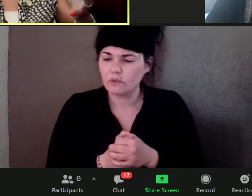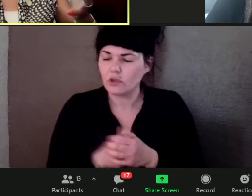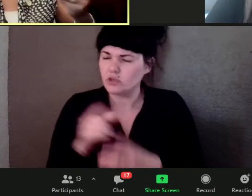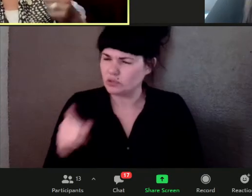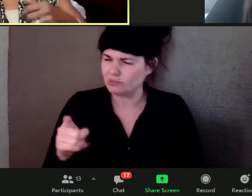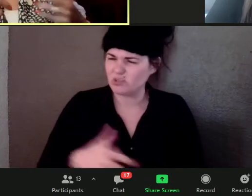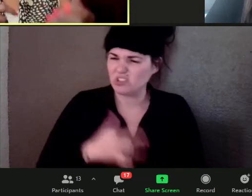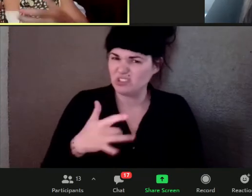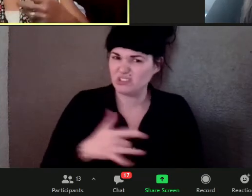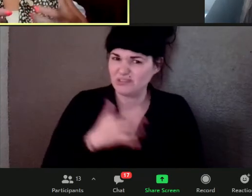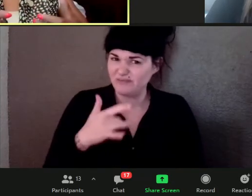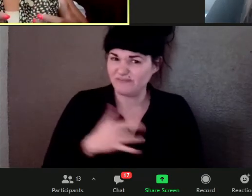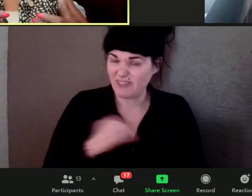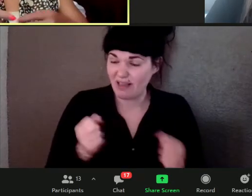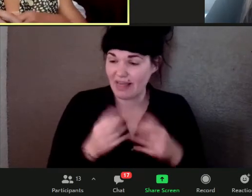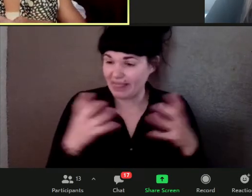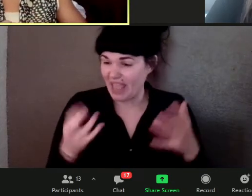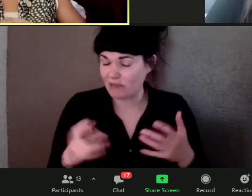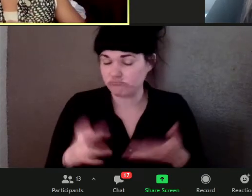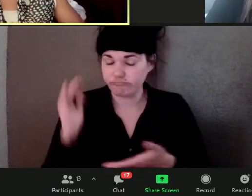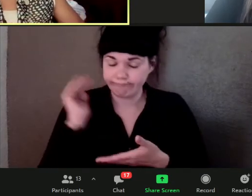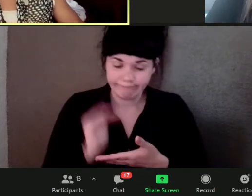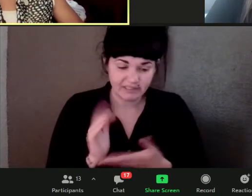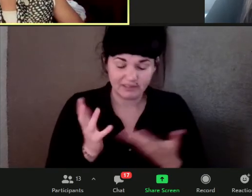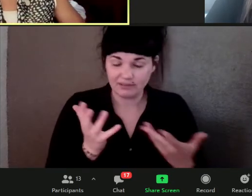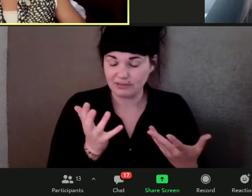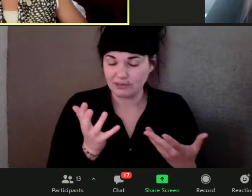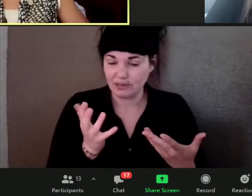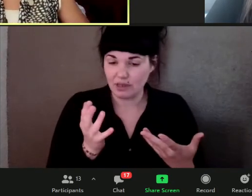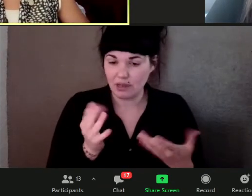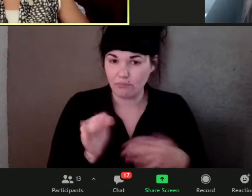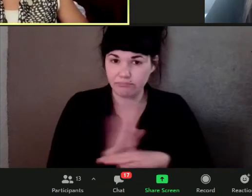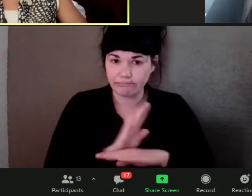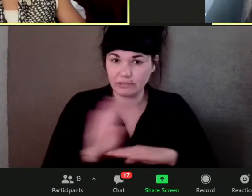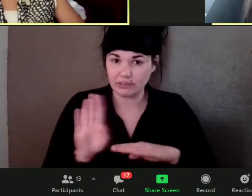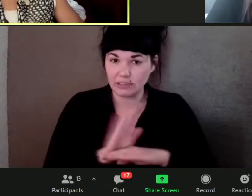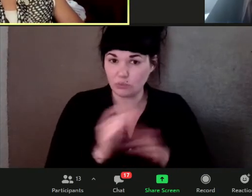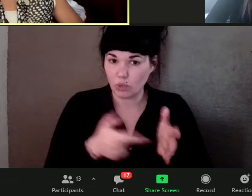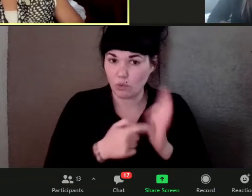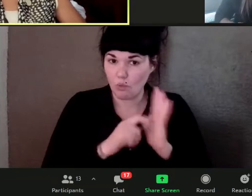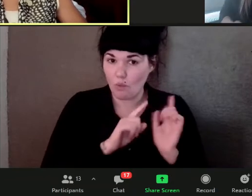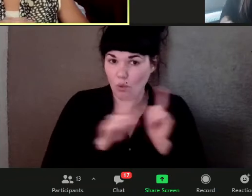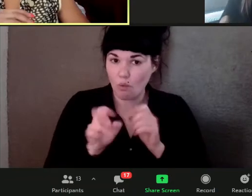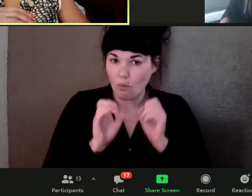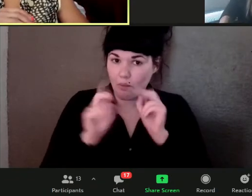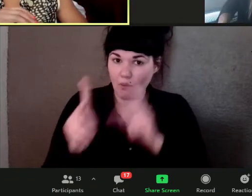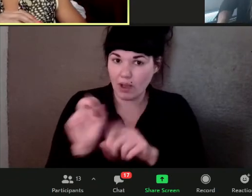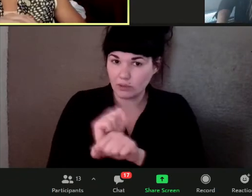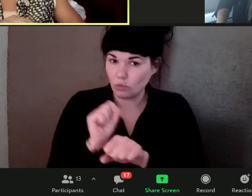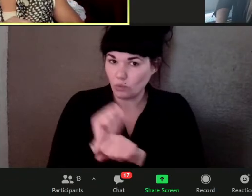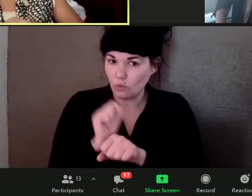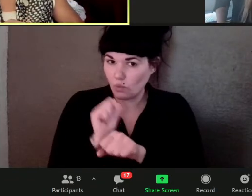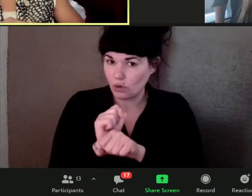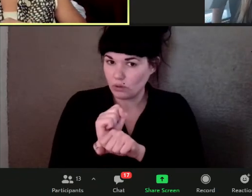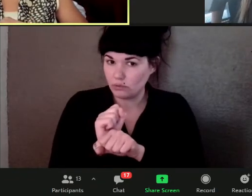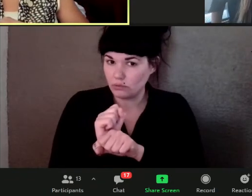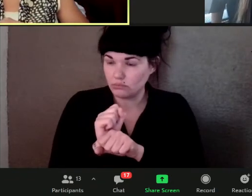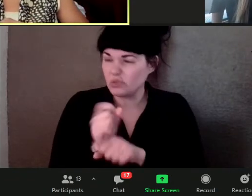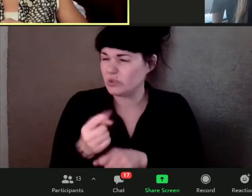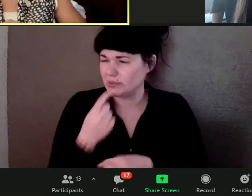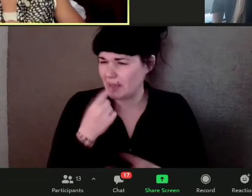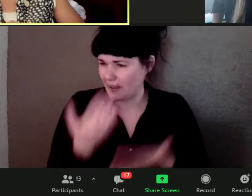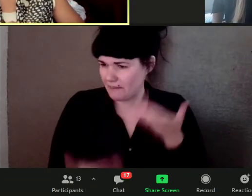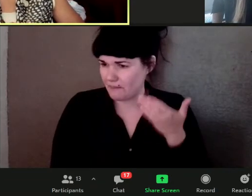be probably some kind of hybrid format? What are you seeing in the literature, and as you talk about